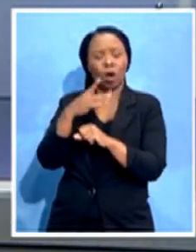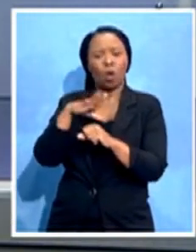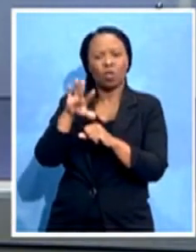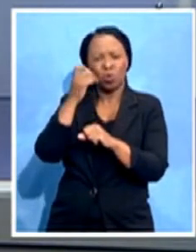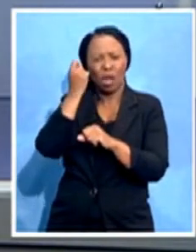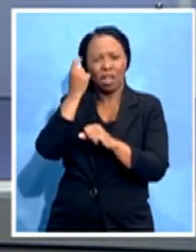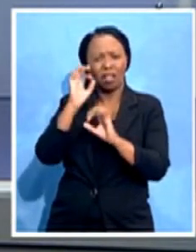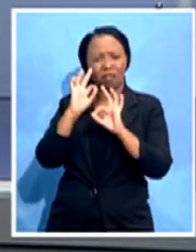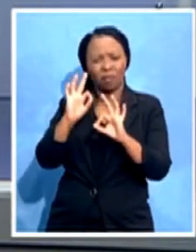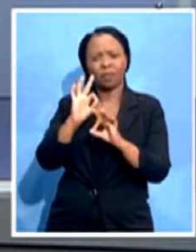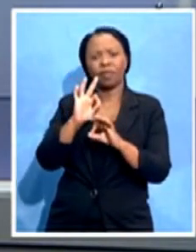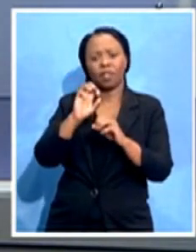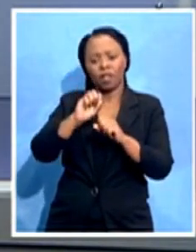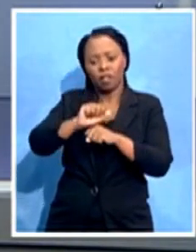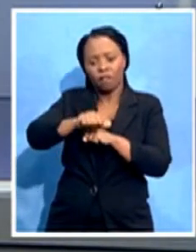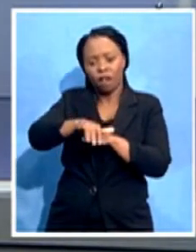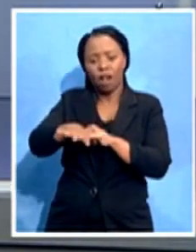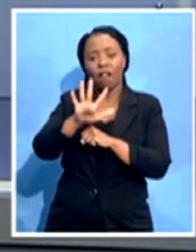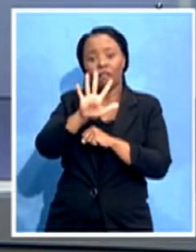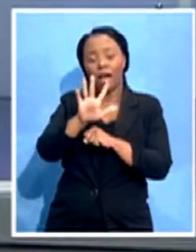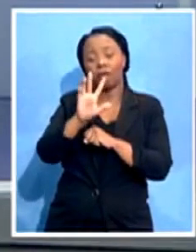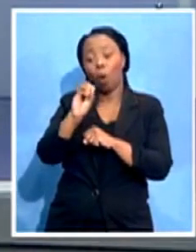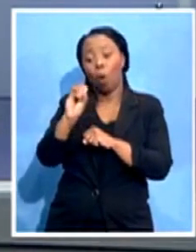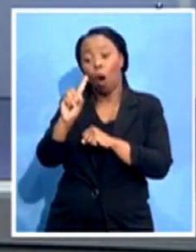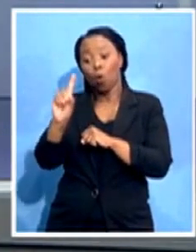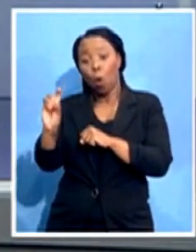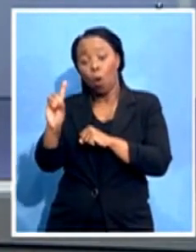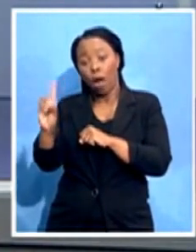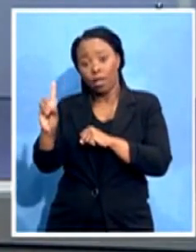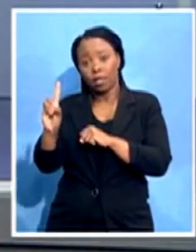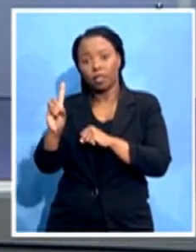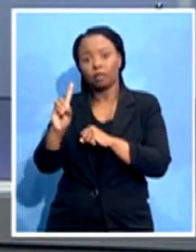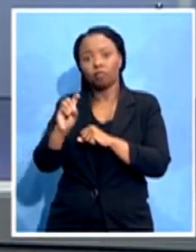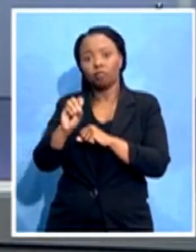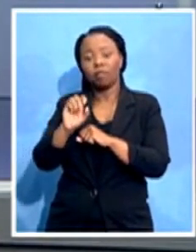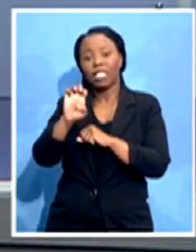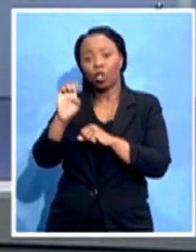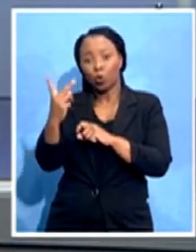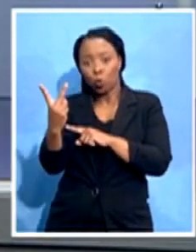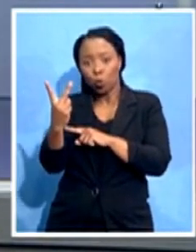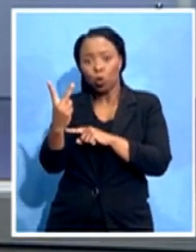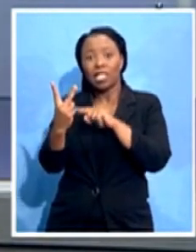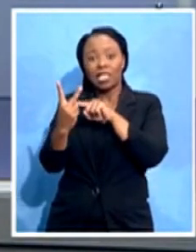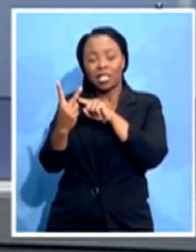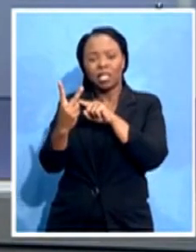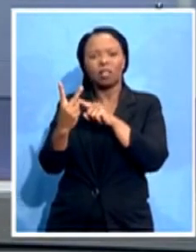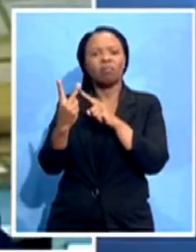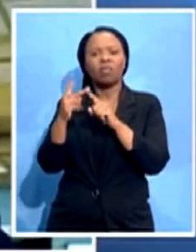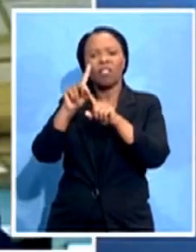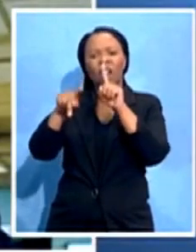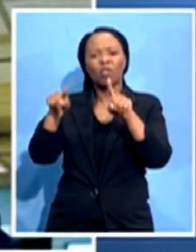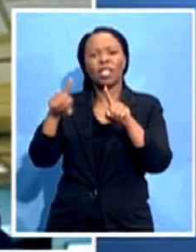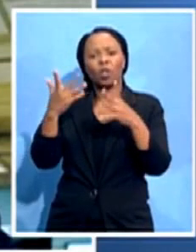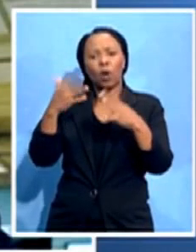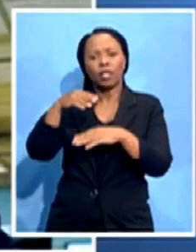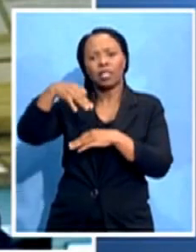501YV2 variant. What are we learning about its prevalence in Zimbabwe? Well, it is there,